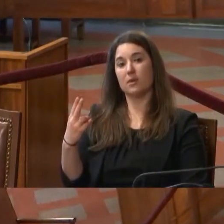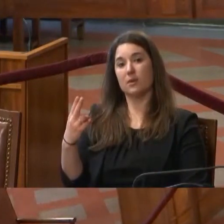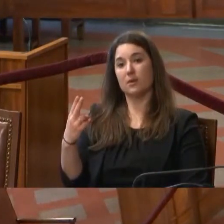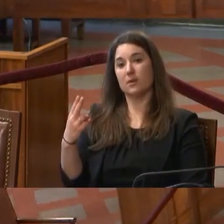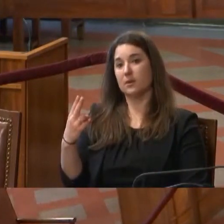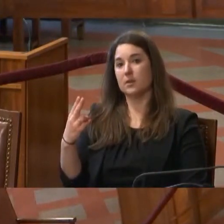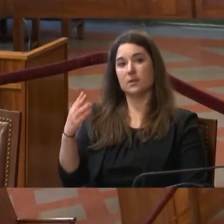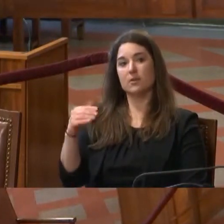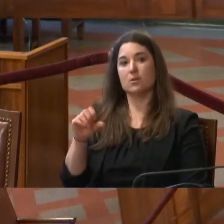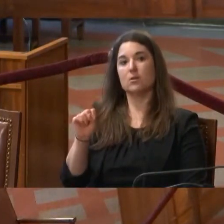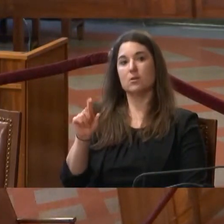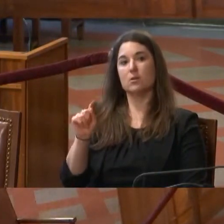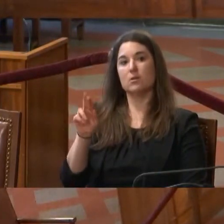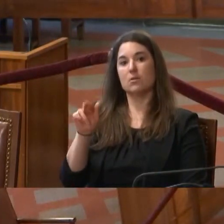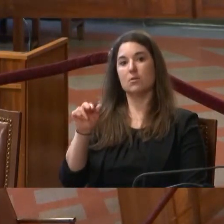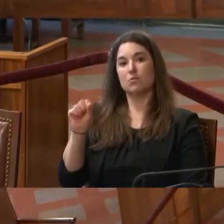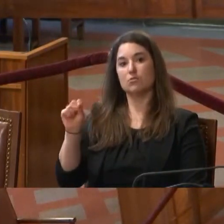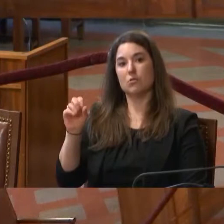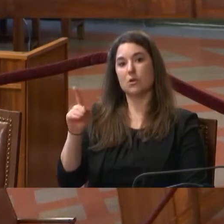Ms. Strasburger.